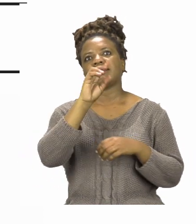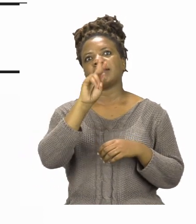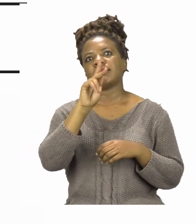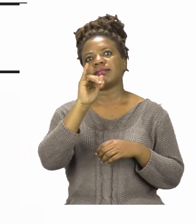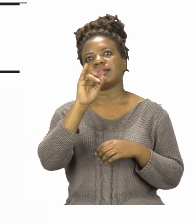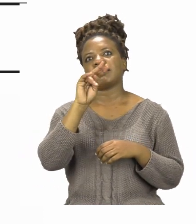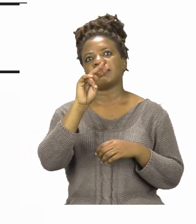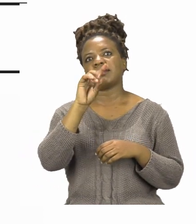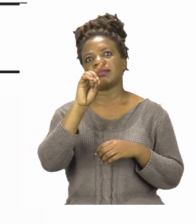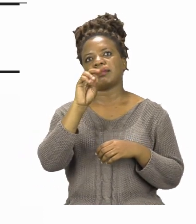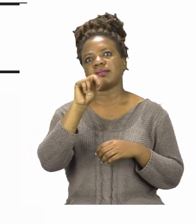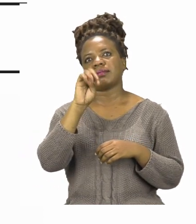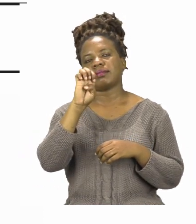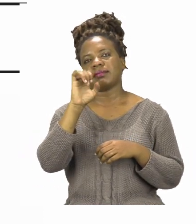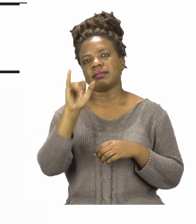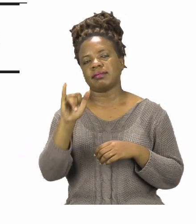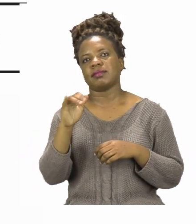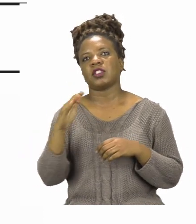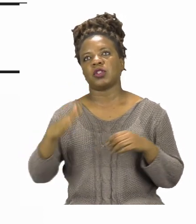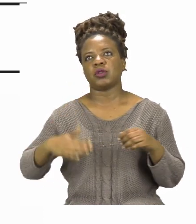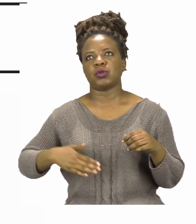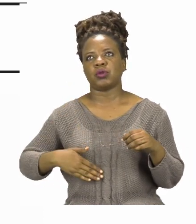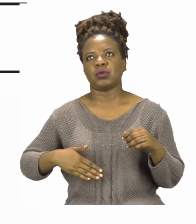Parts, body,